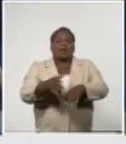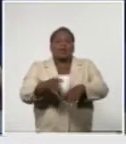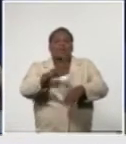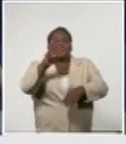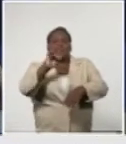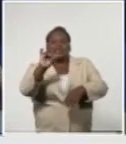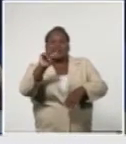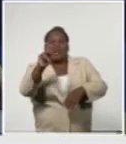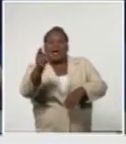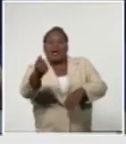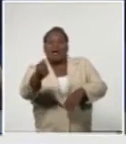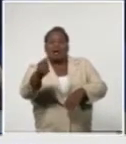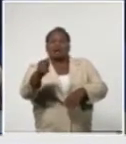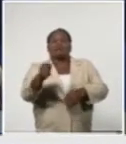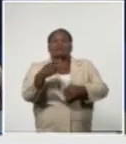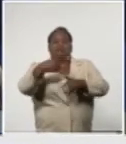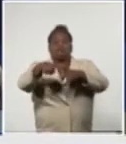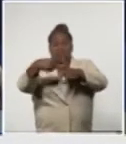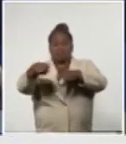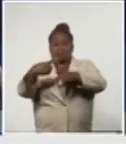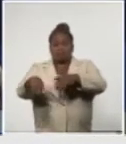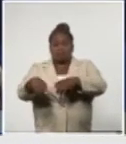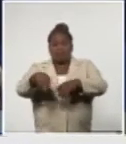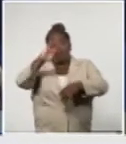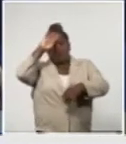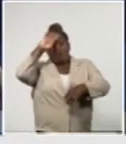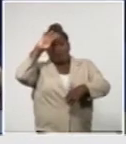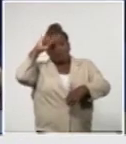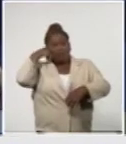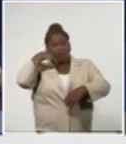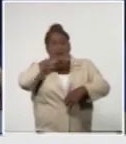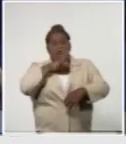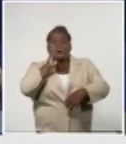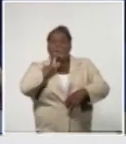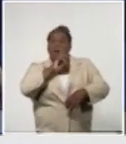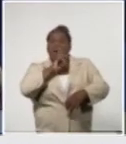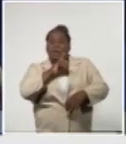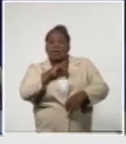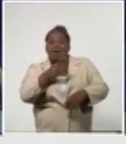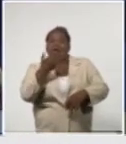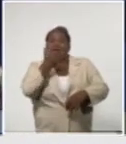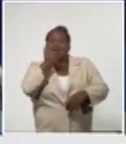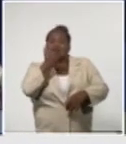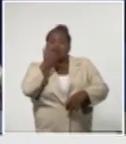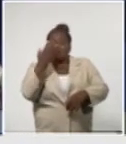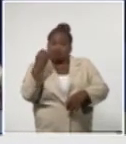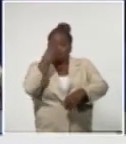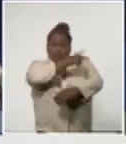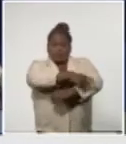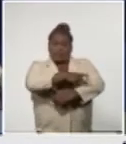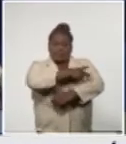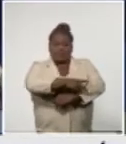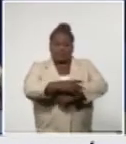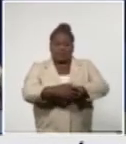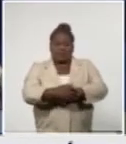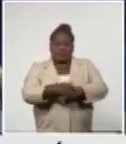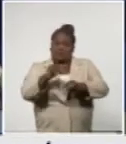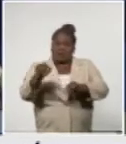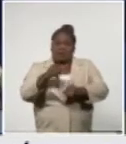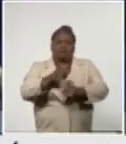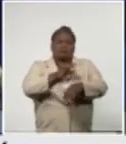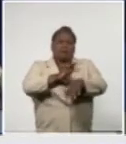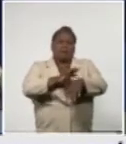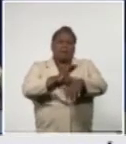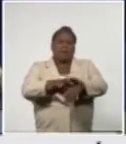Zika, chikungunya, yellow fever, that still has an impact on some countries. These are diseases that are known for